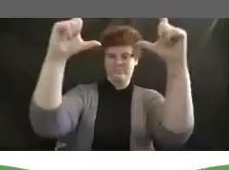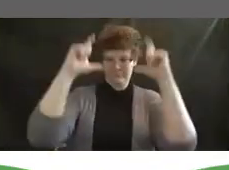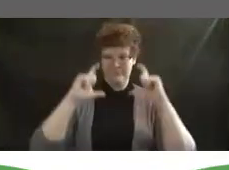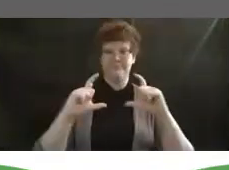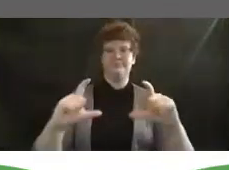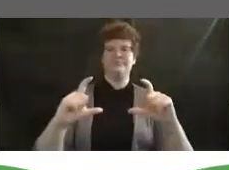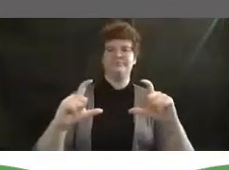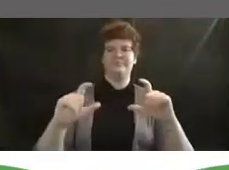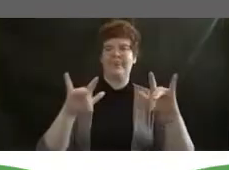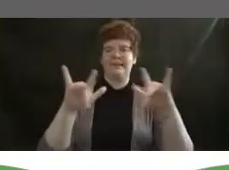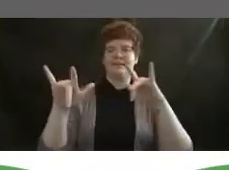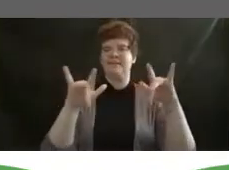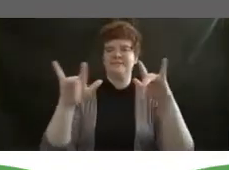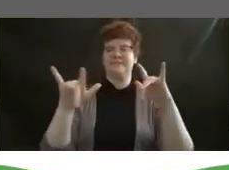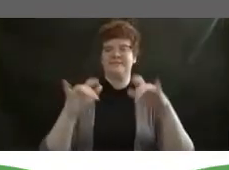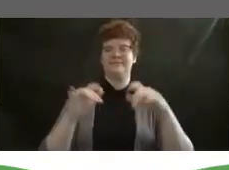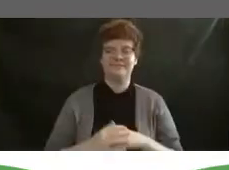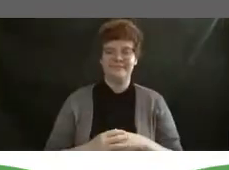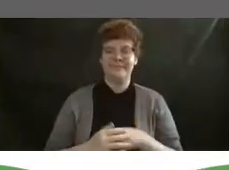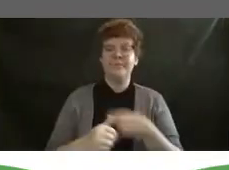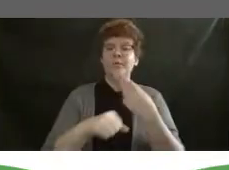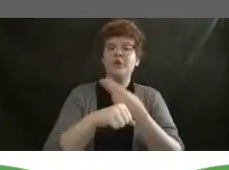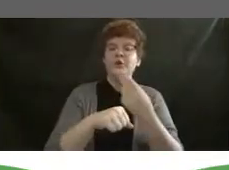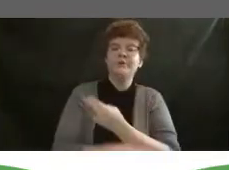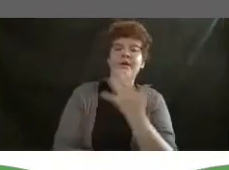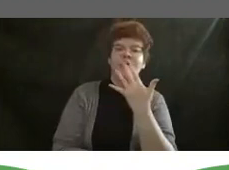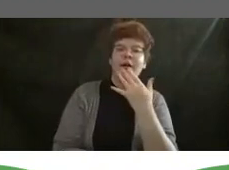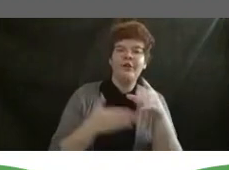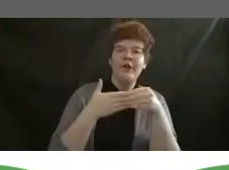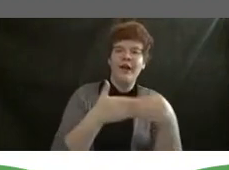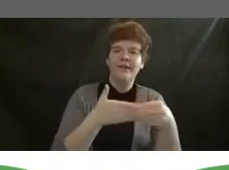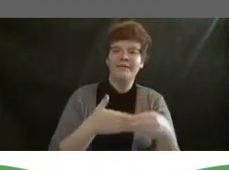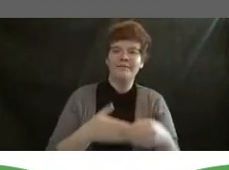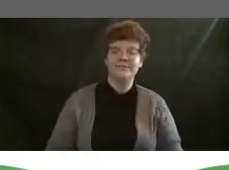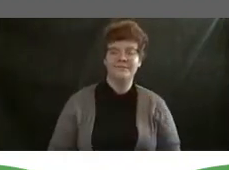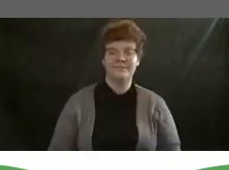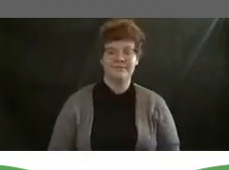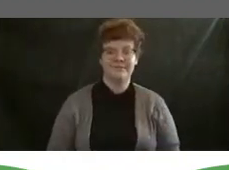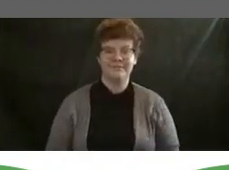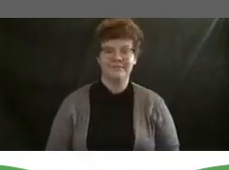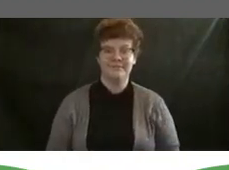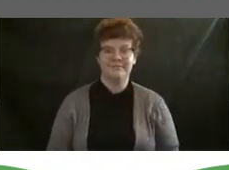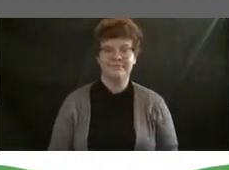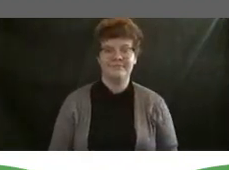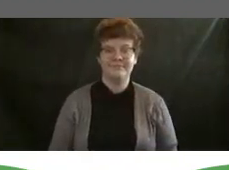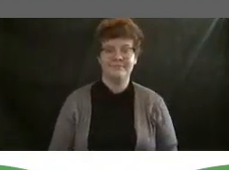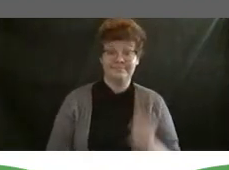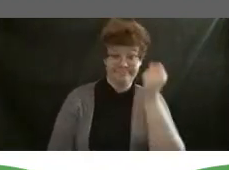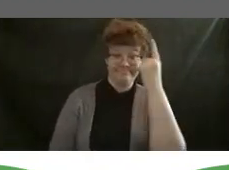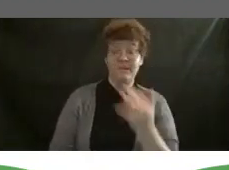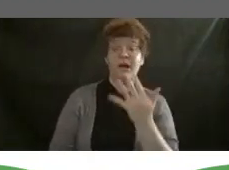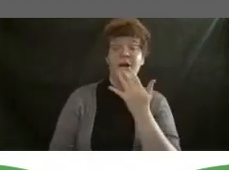do is we're going to use what is called a color guide. So I'm going to close this. And our color guide is this.